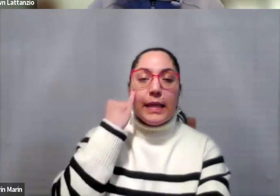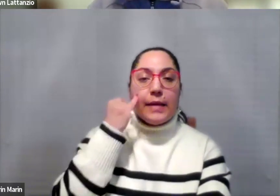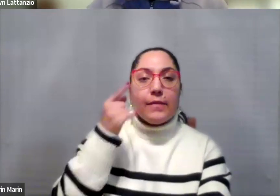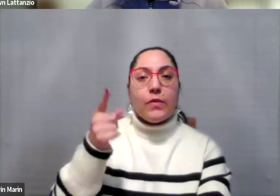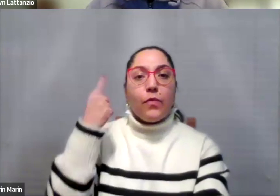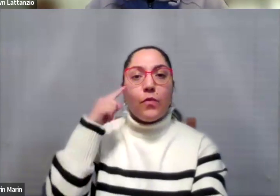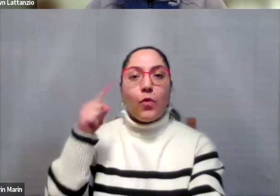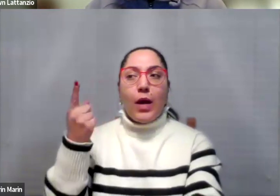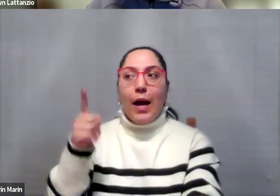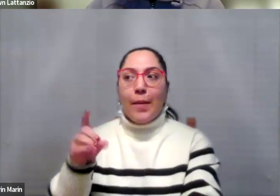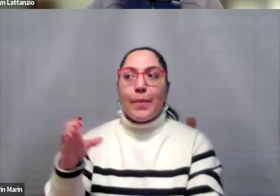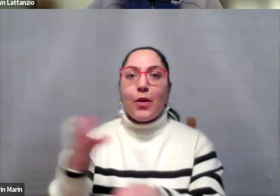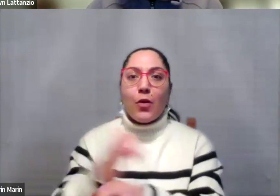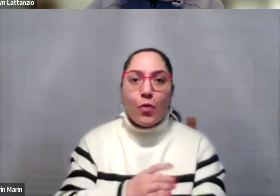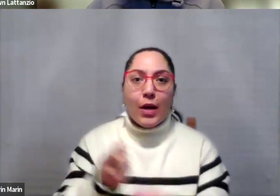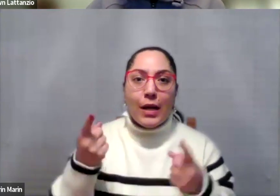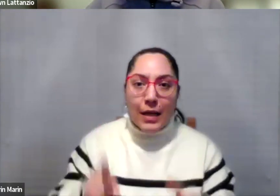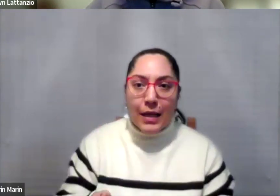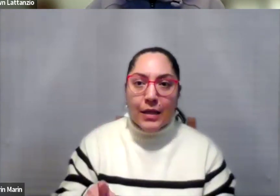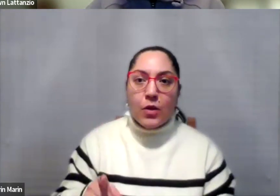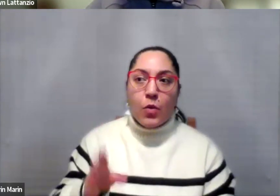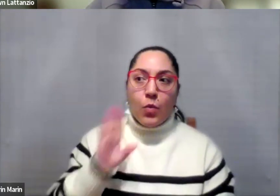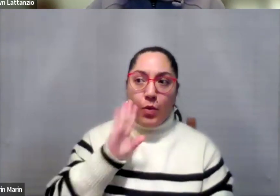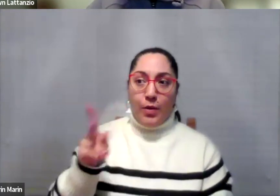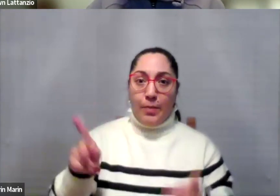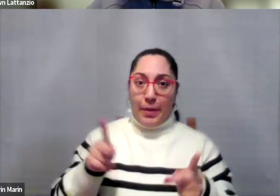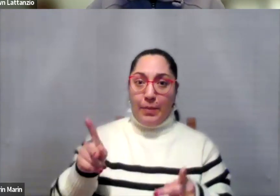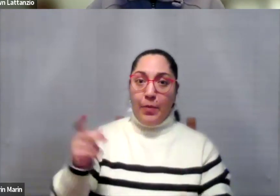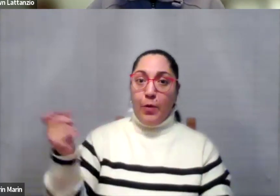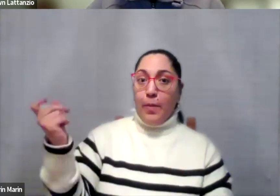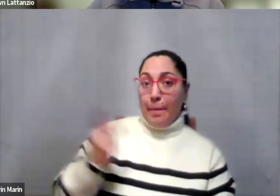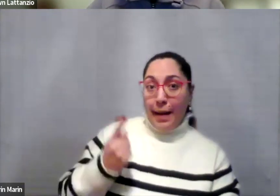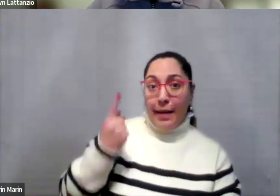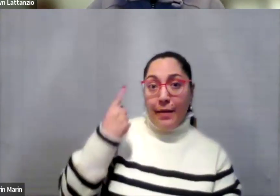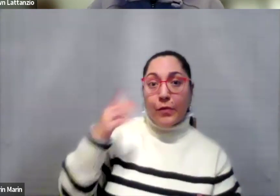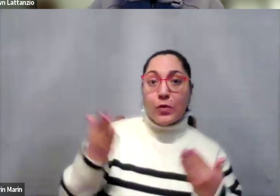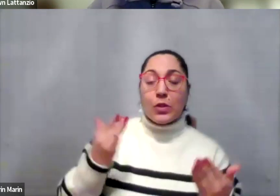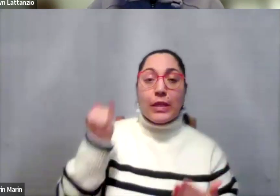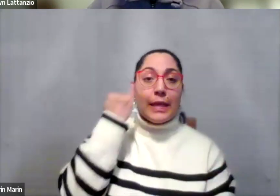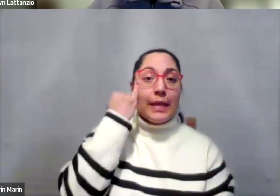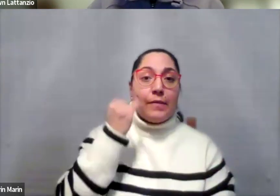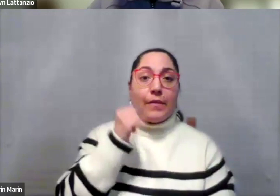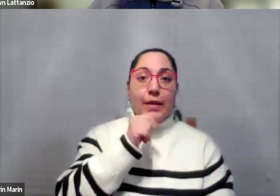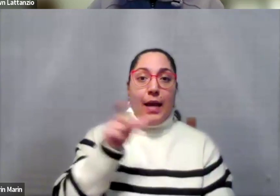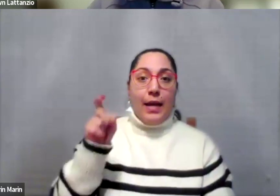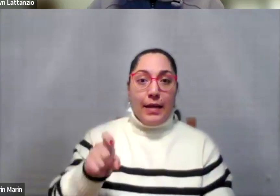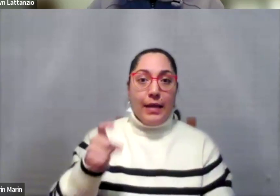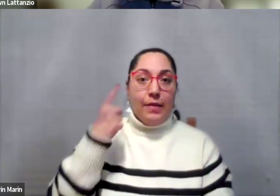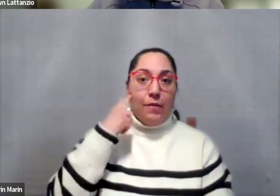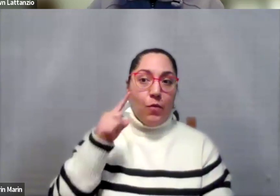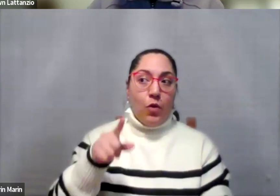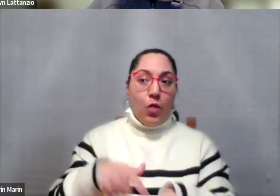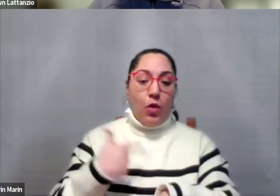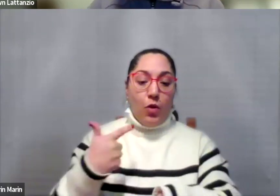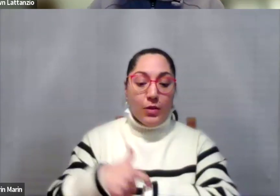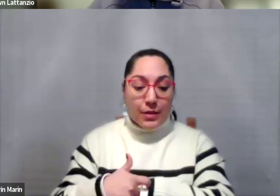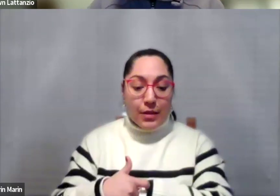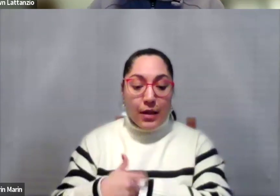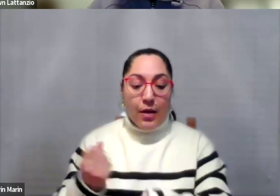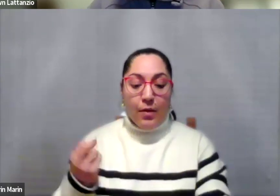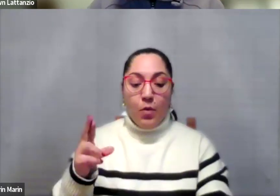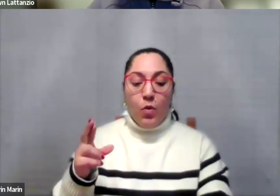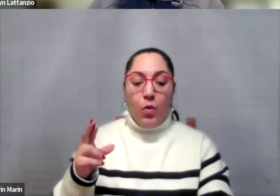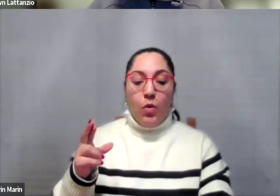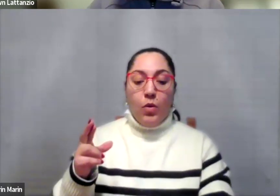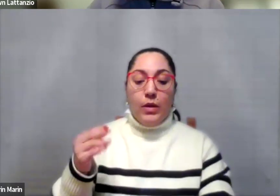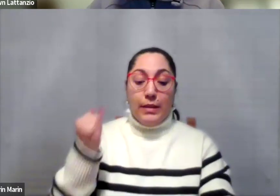not a lifetime, do people usually return for services if they do not need it for some time? And